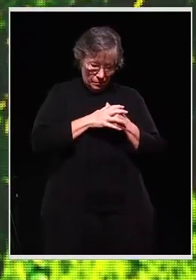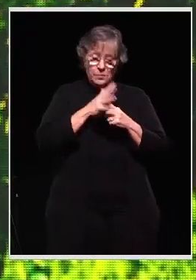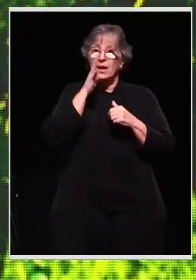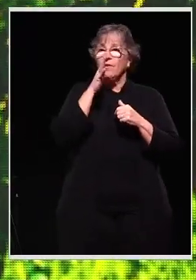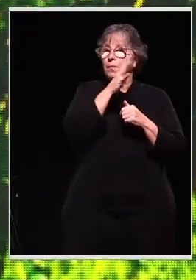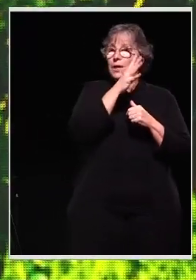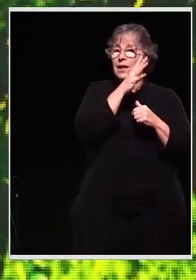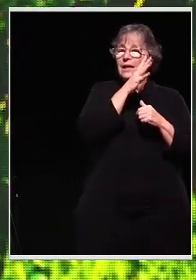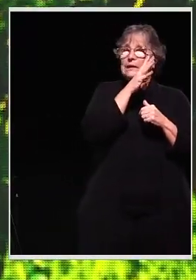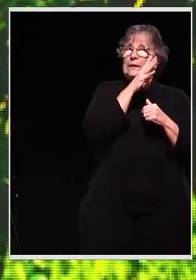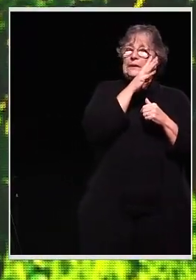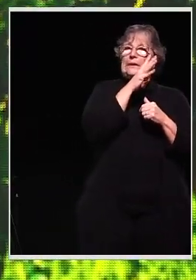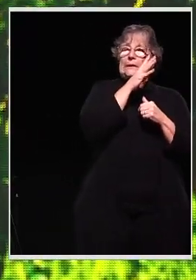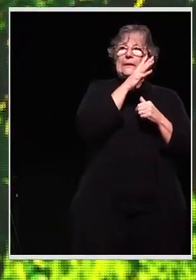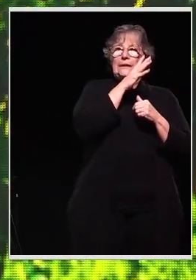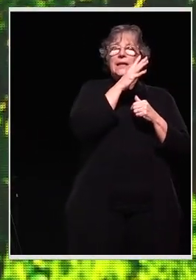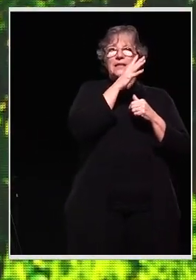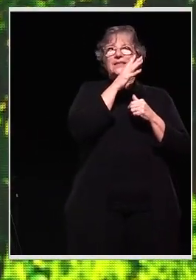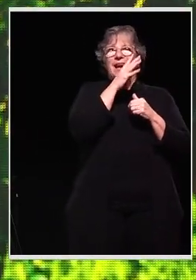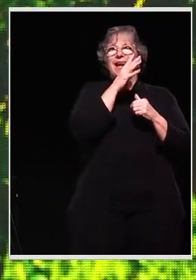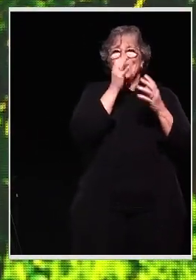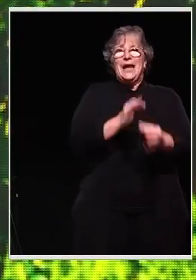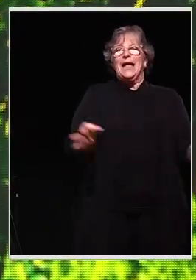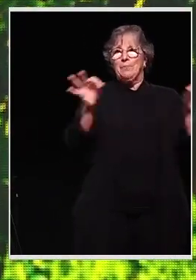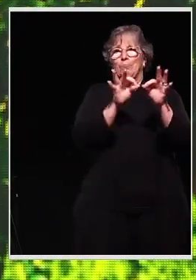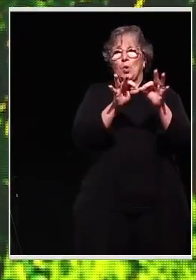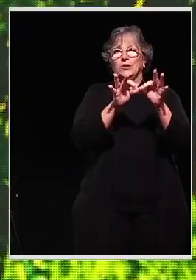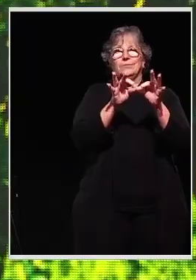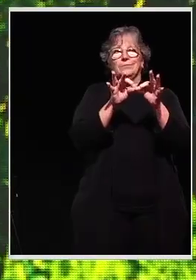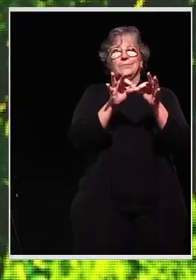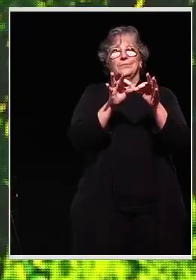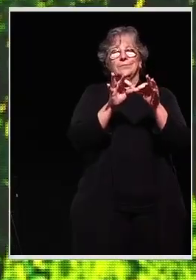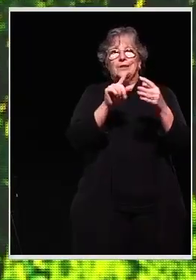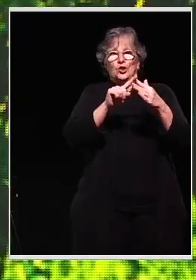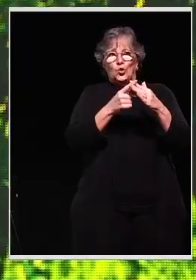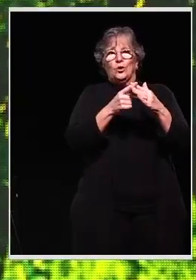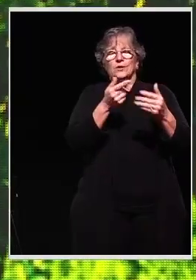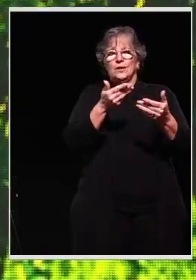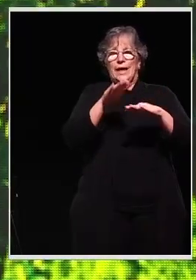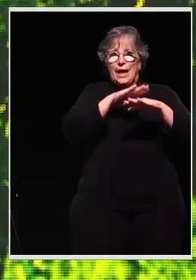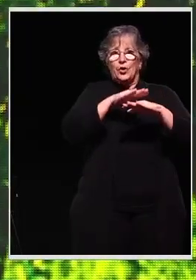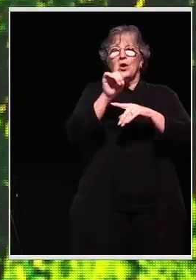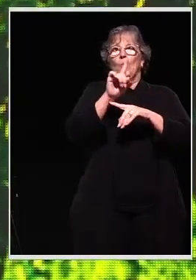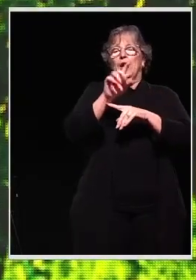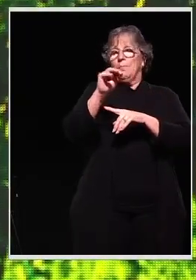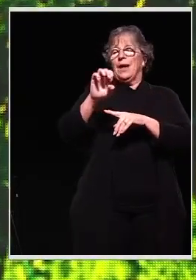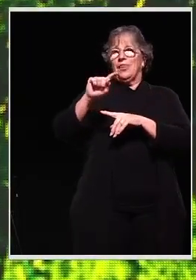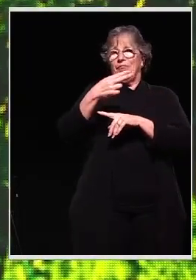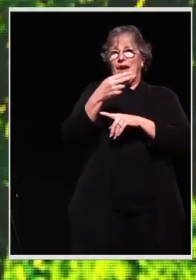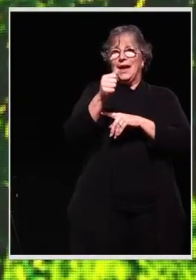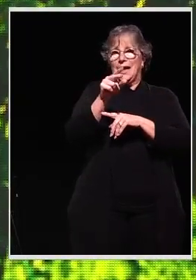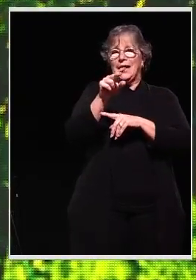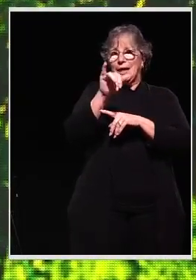Agriculture is a pretty significant source of methane emissions in the United States, and dairy and beef sectors are a